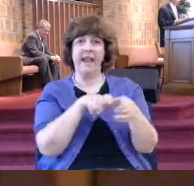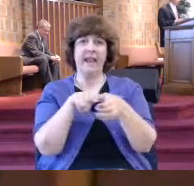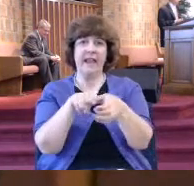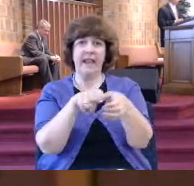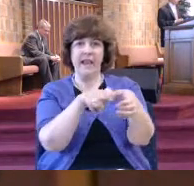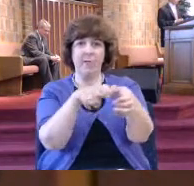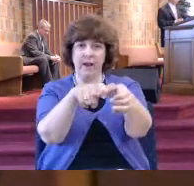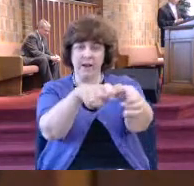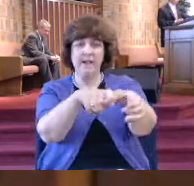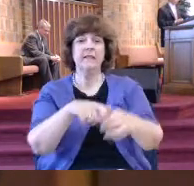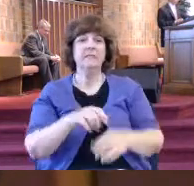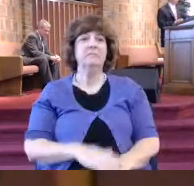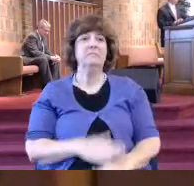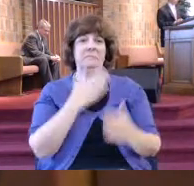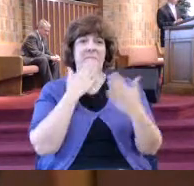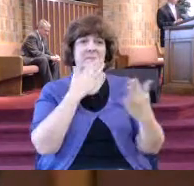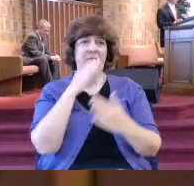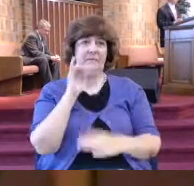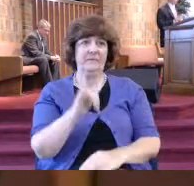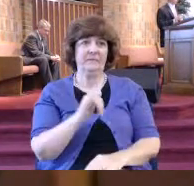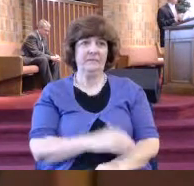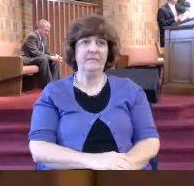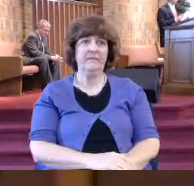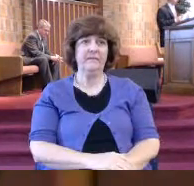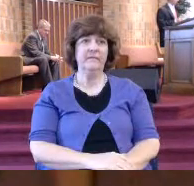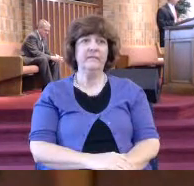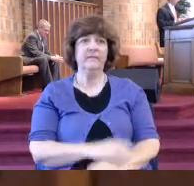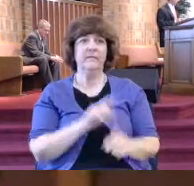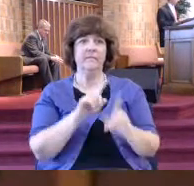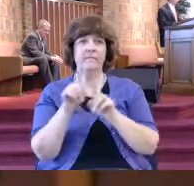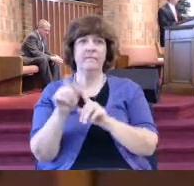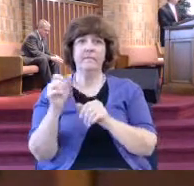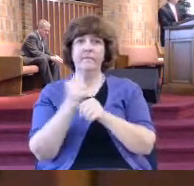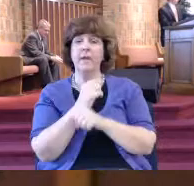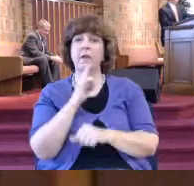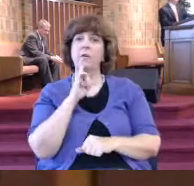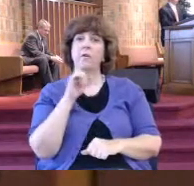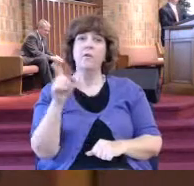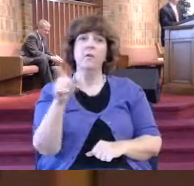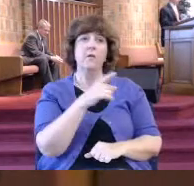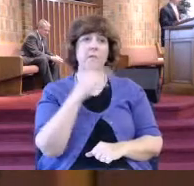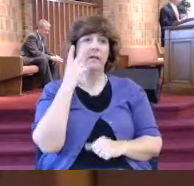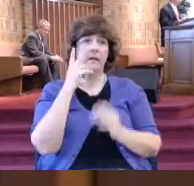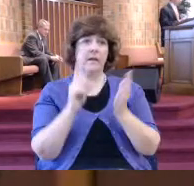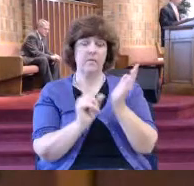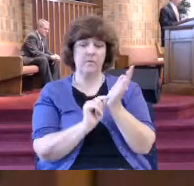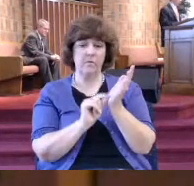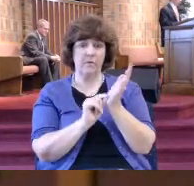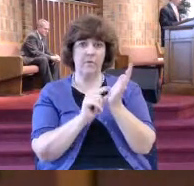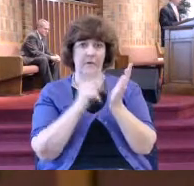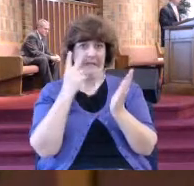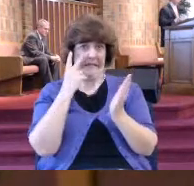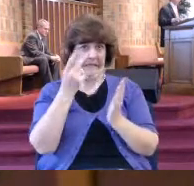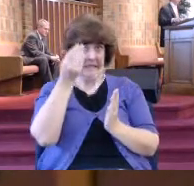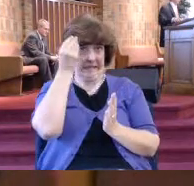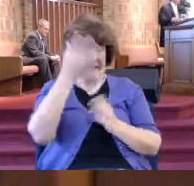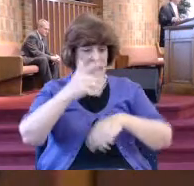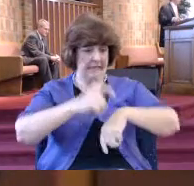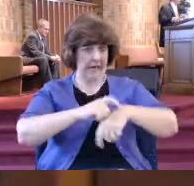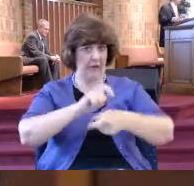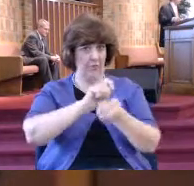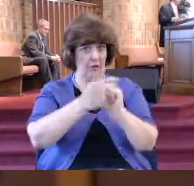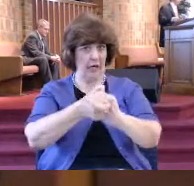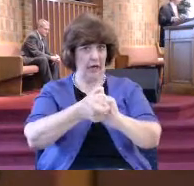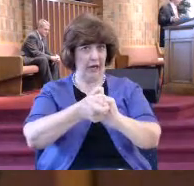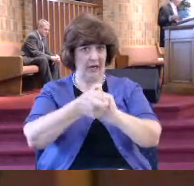afternoon. One other note, I'll make sure that you see in the bulletin. The time change, daylight savings time, will